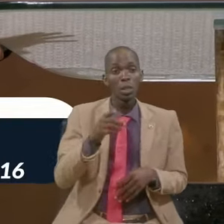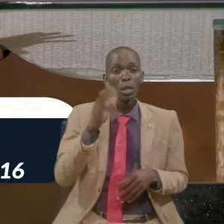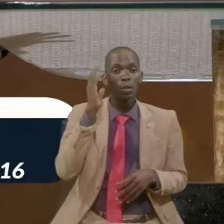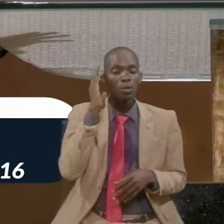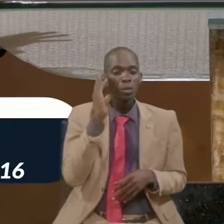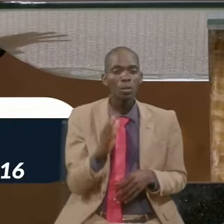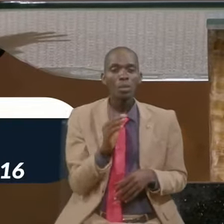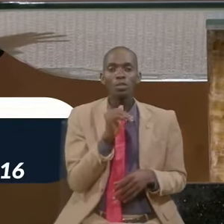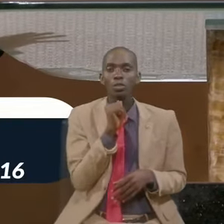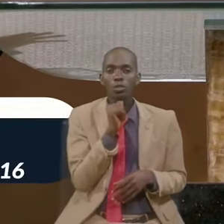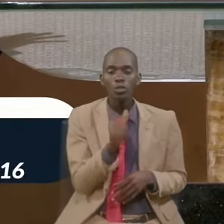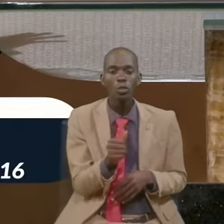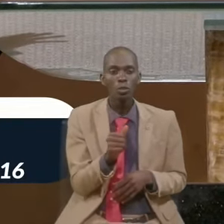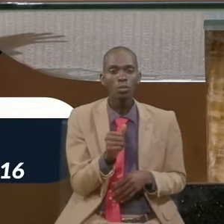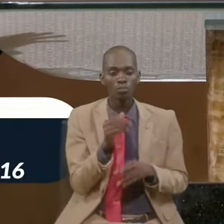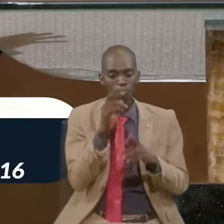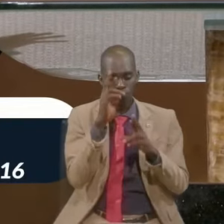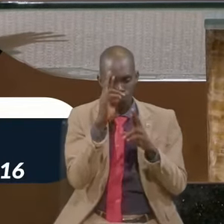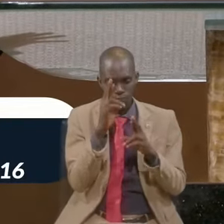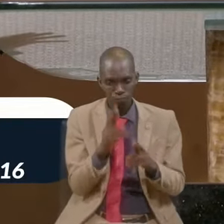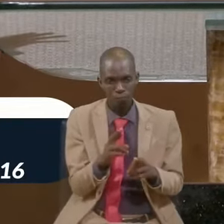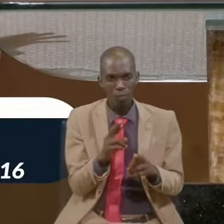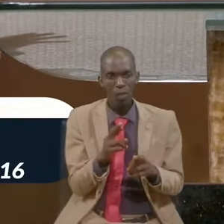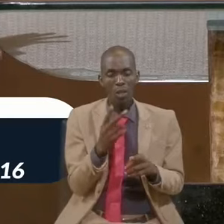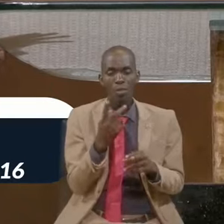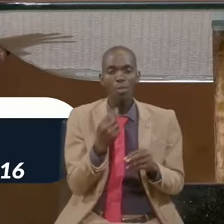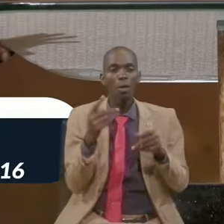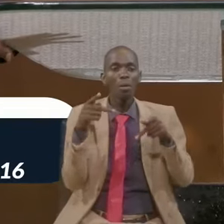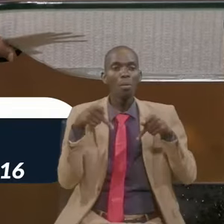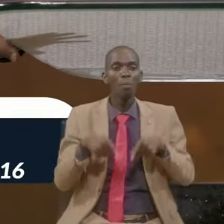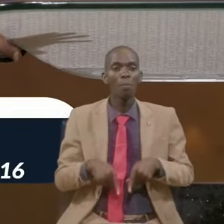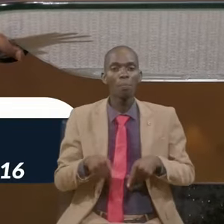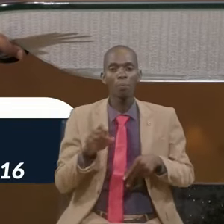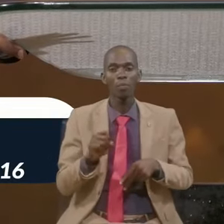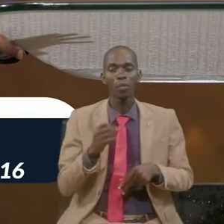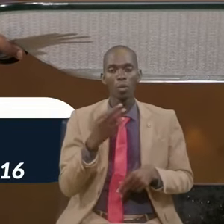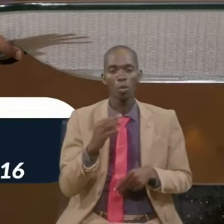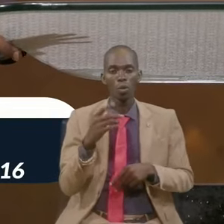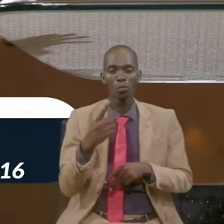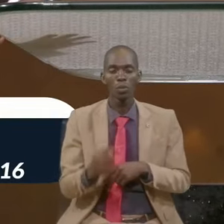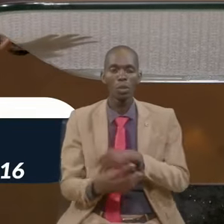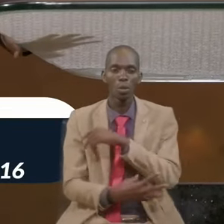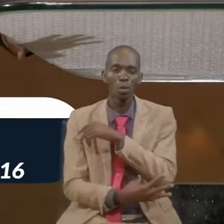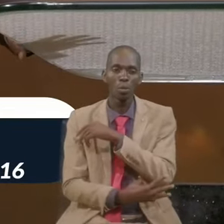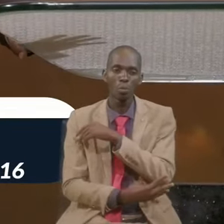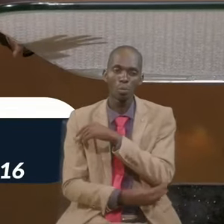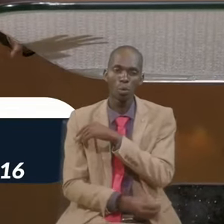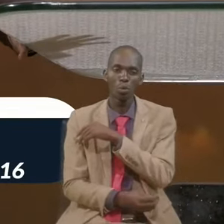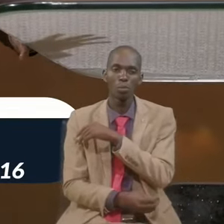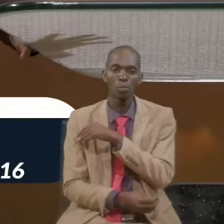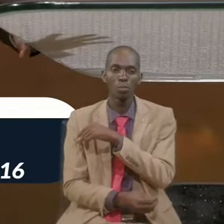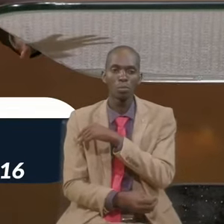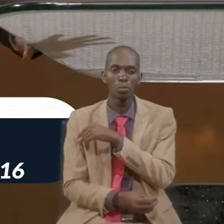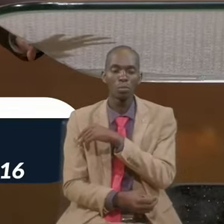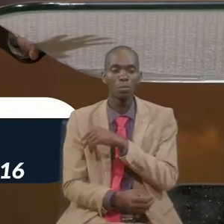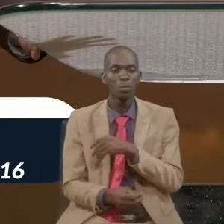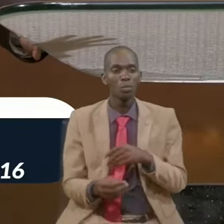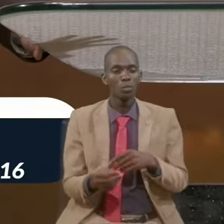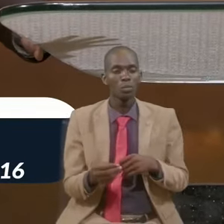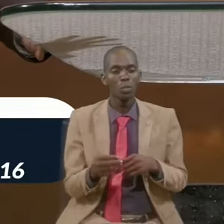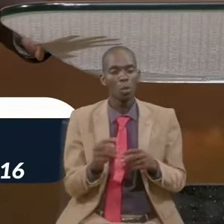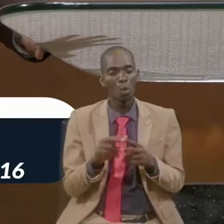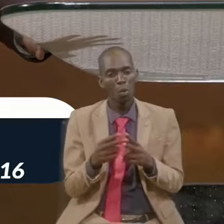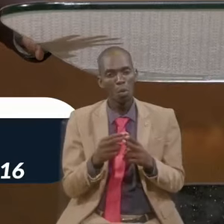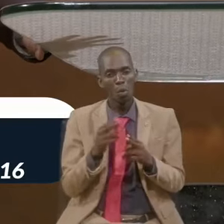shalt not respect the persons of the poor, nor honor